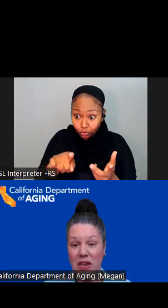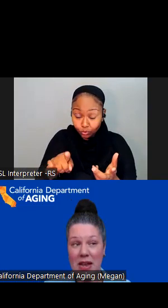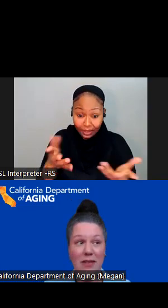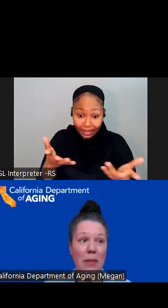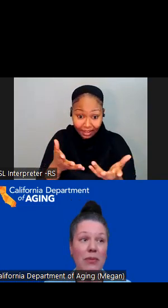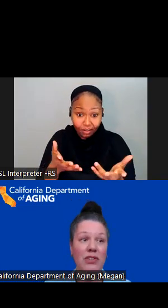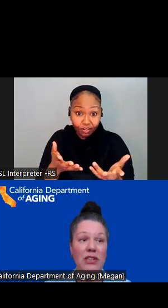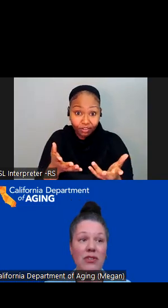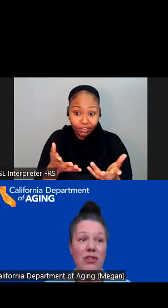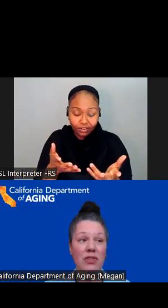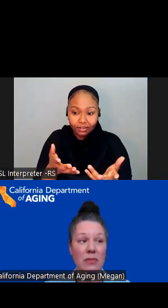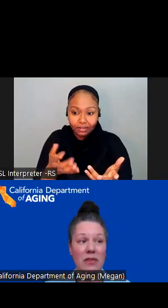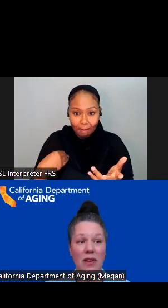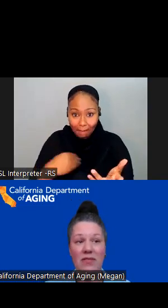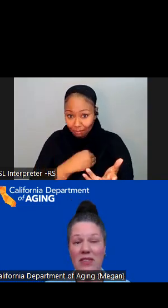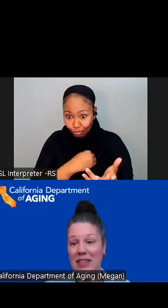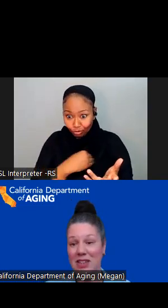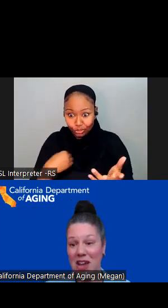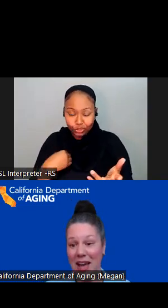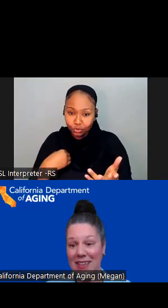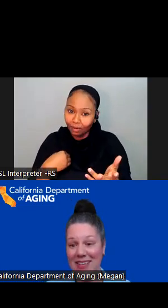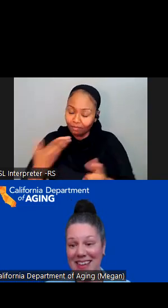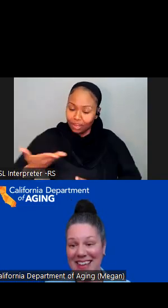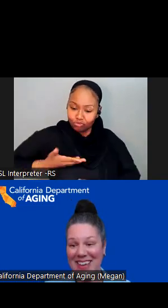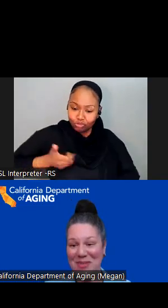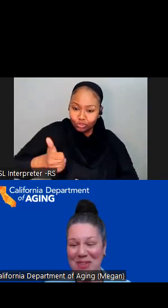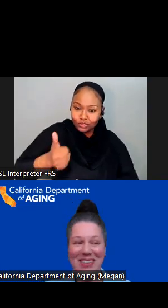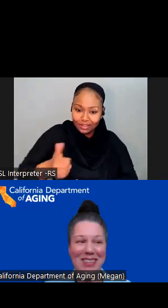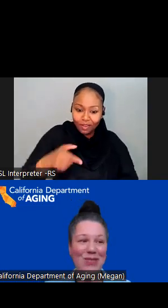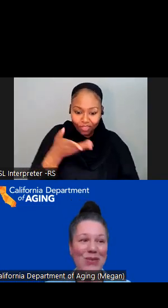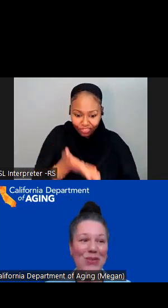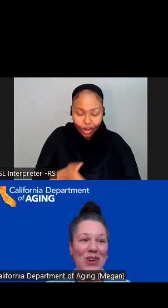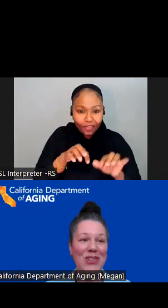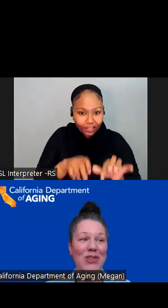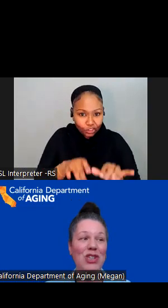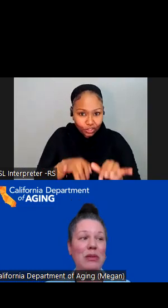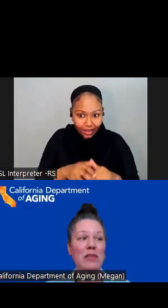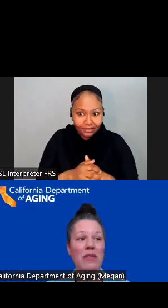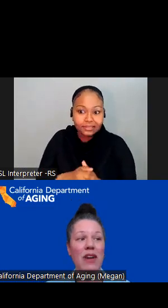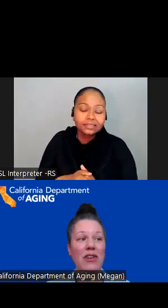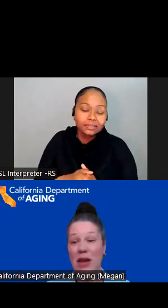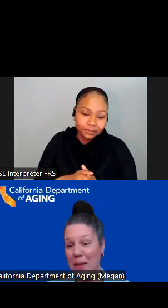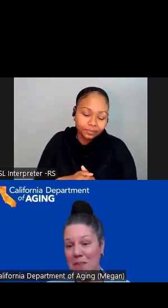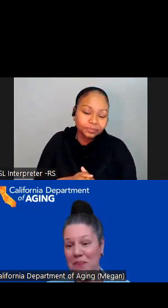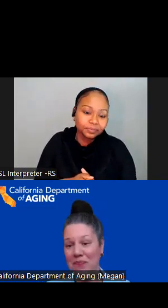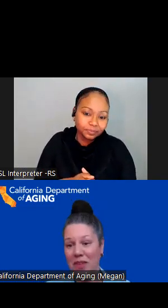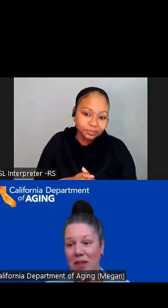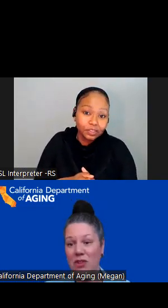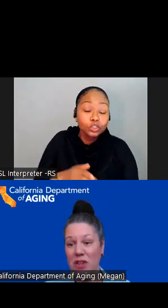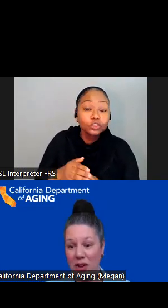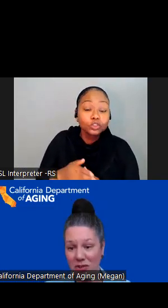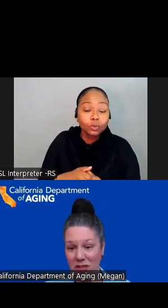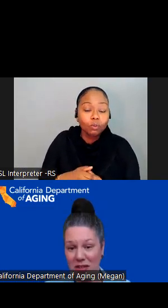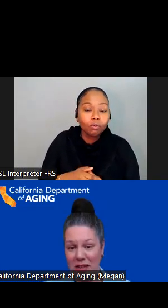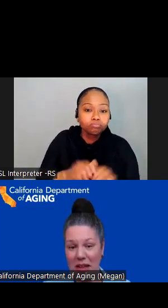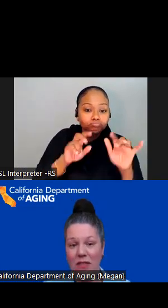work groups and as members to introduce themselves in the chat. And we'll be using this for a roll call. So just please provide your name,